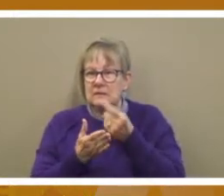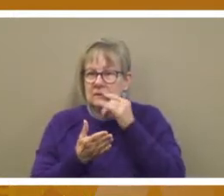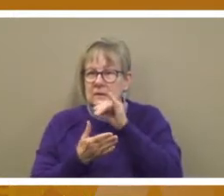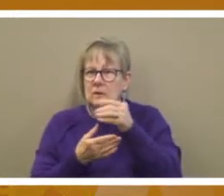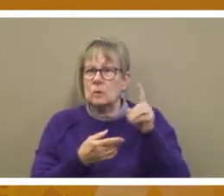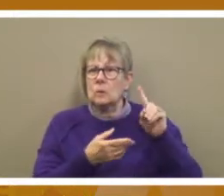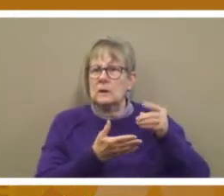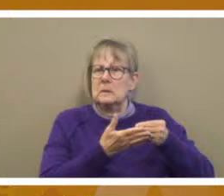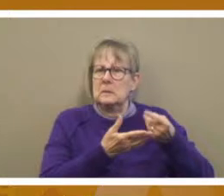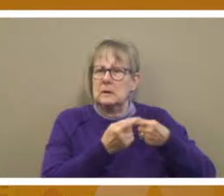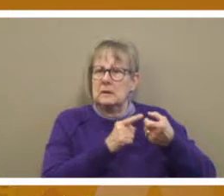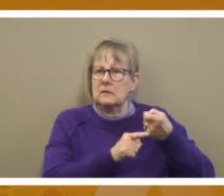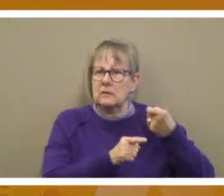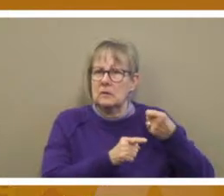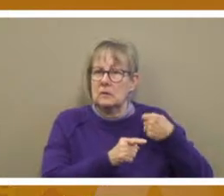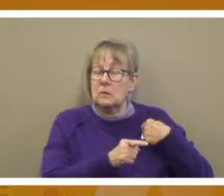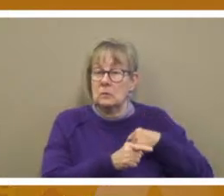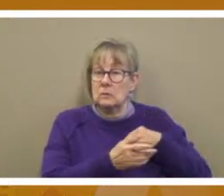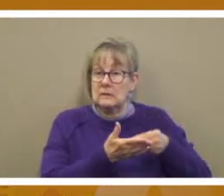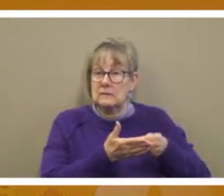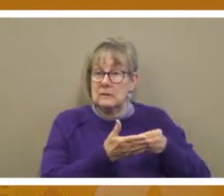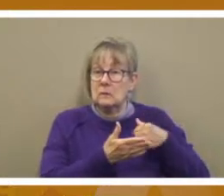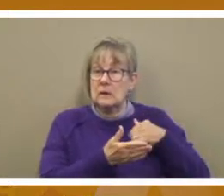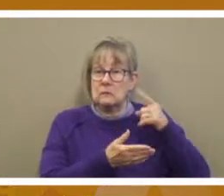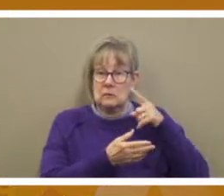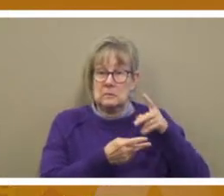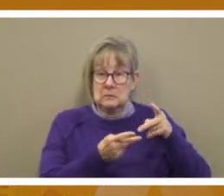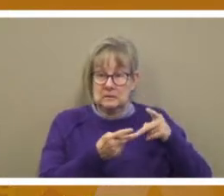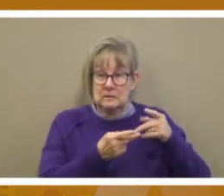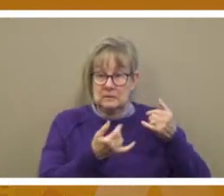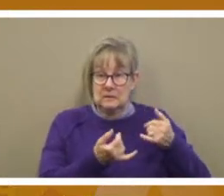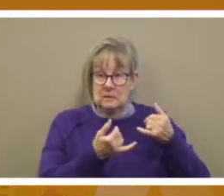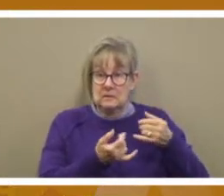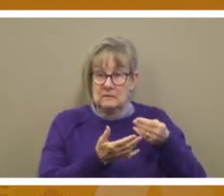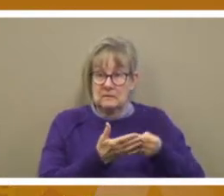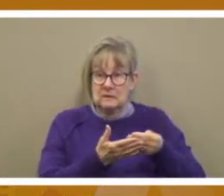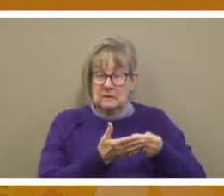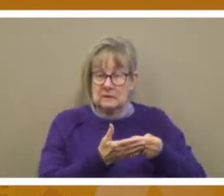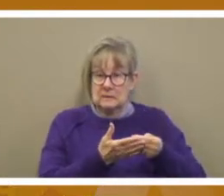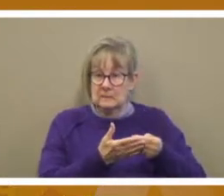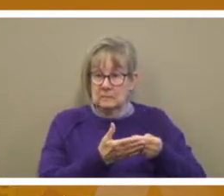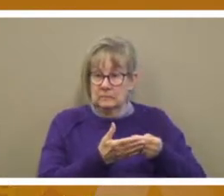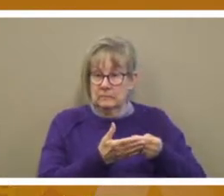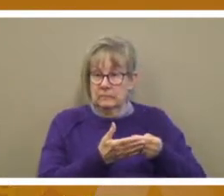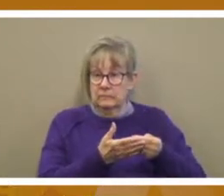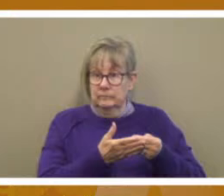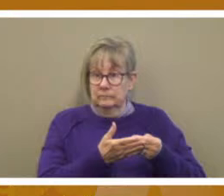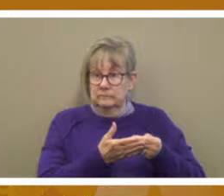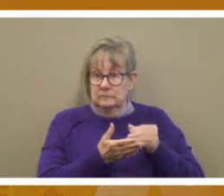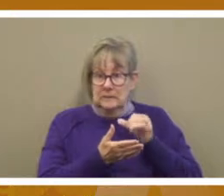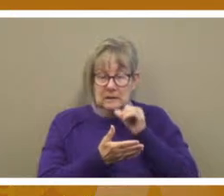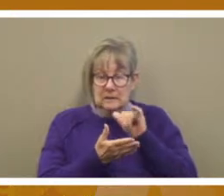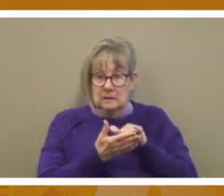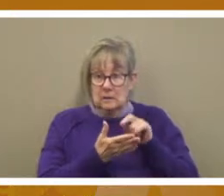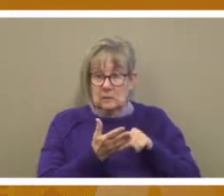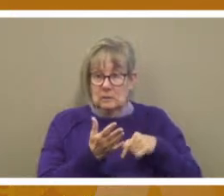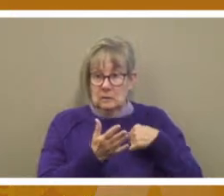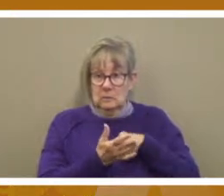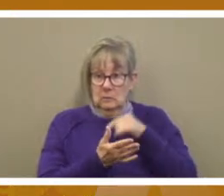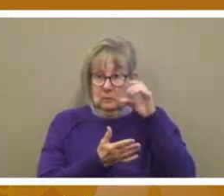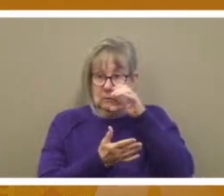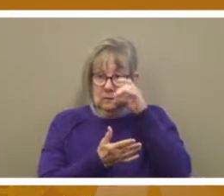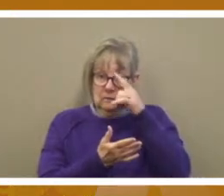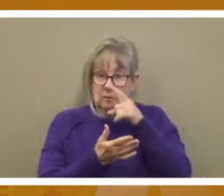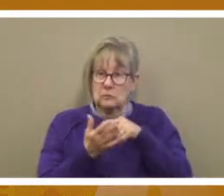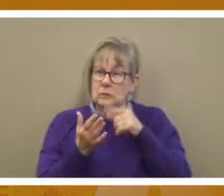Where's the money coming from? We funded it? We have one position that's currently funded. Current funding. Isn't that what we're looking for? What are you envisioning